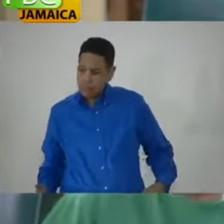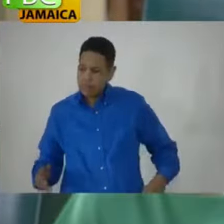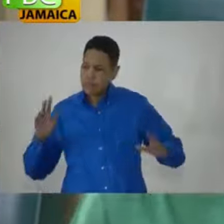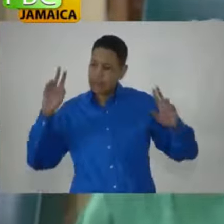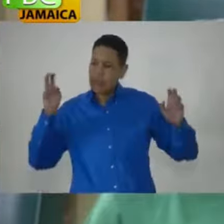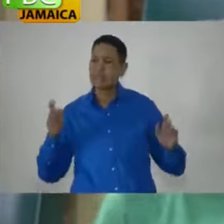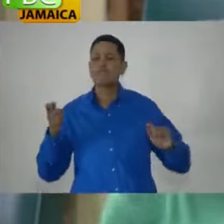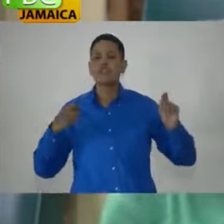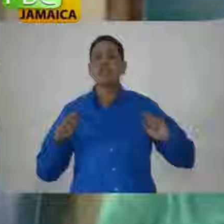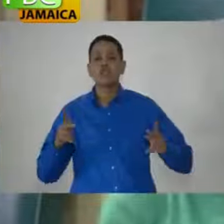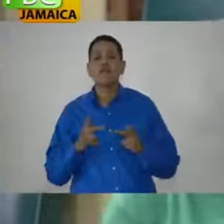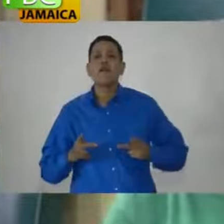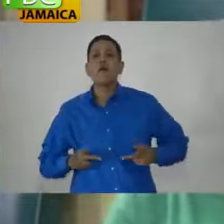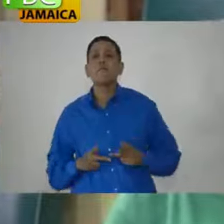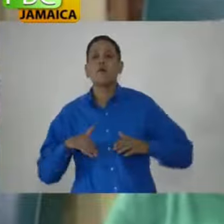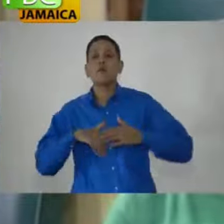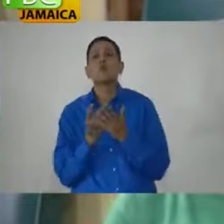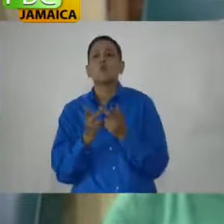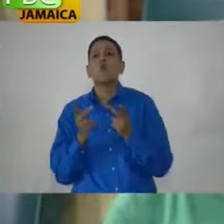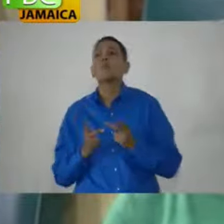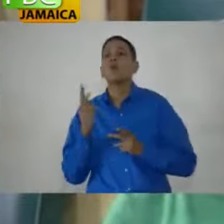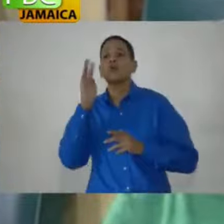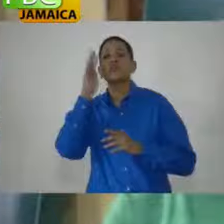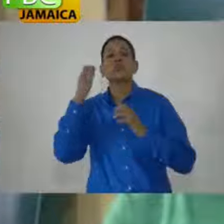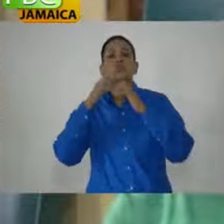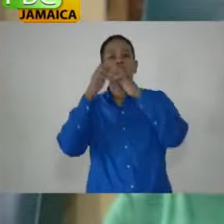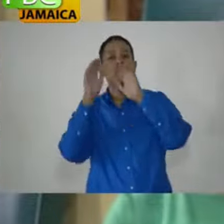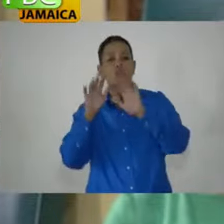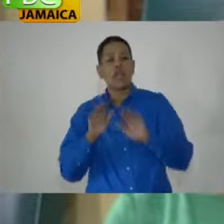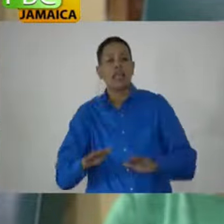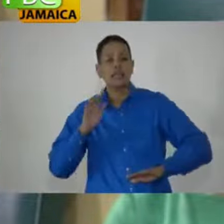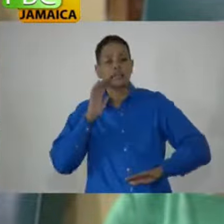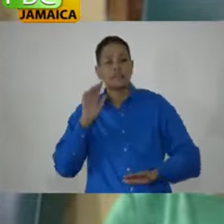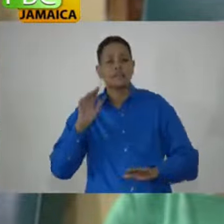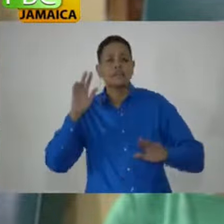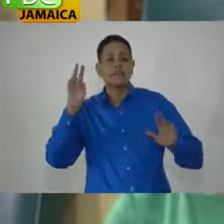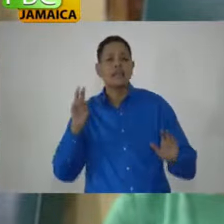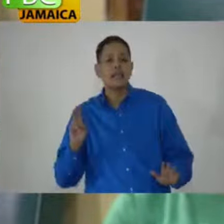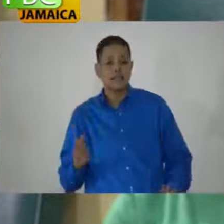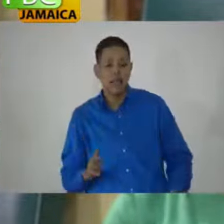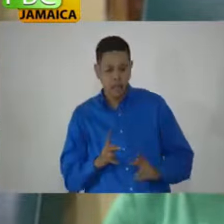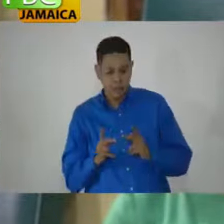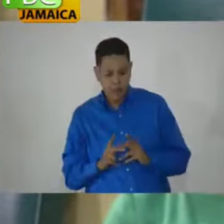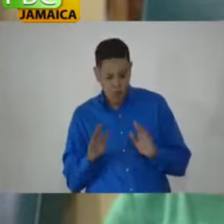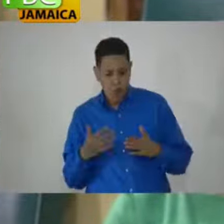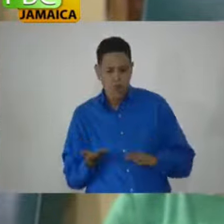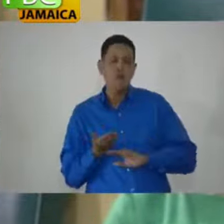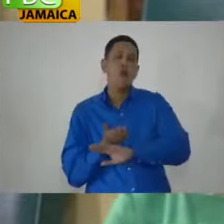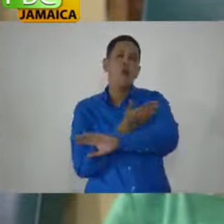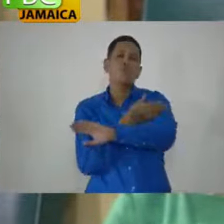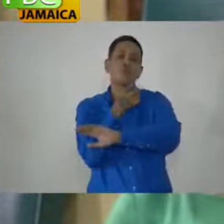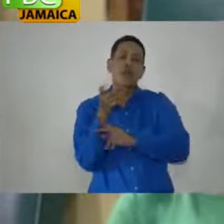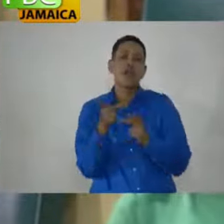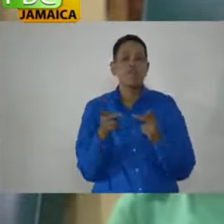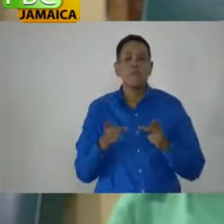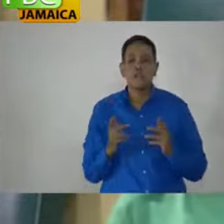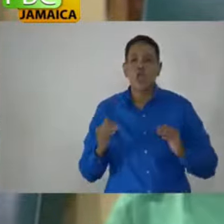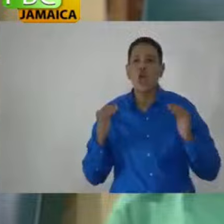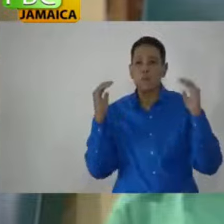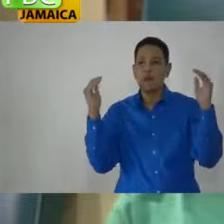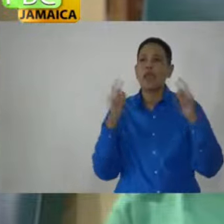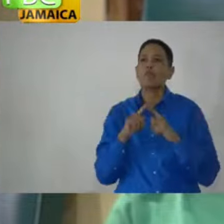of posts, new posts created, retitling of posts, upgrading of posts, and